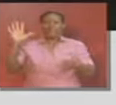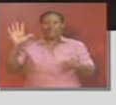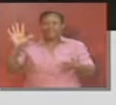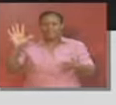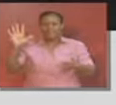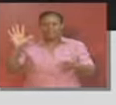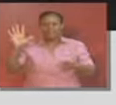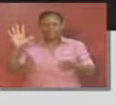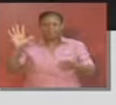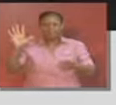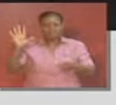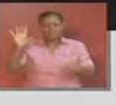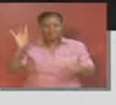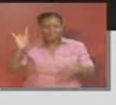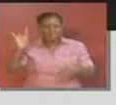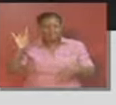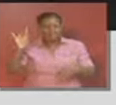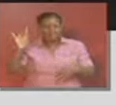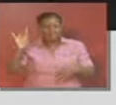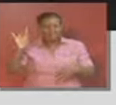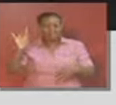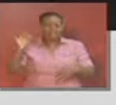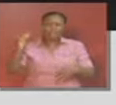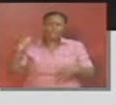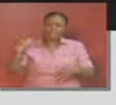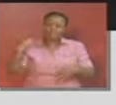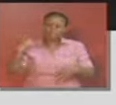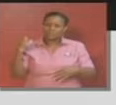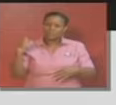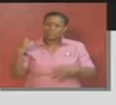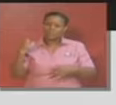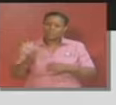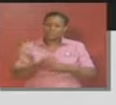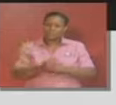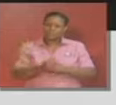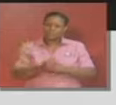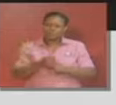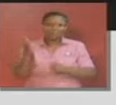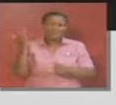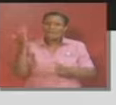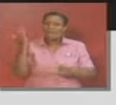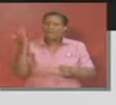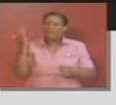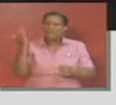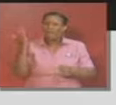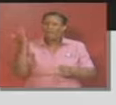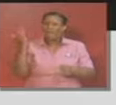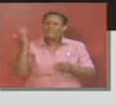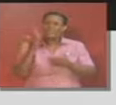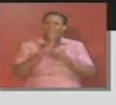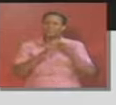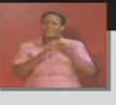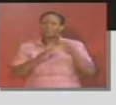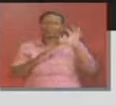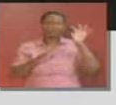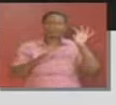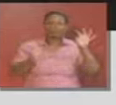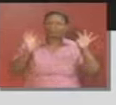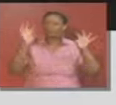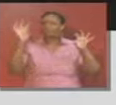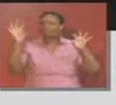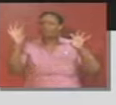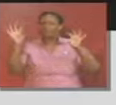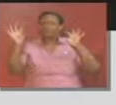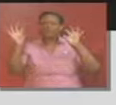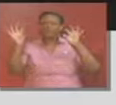around 8. And that is largely driven by some cluster activity, which we're going to take a little time to speak about